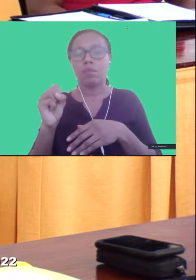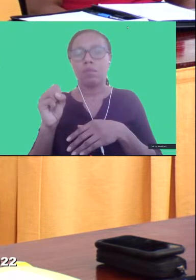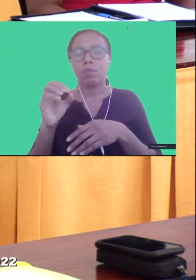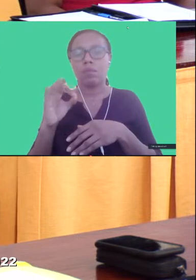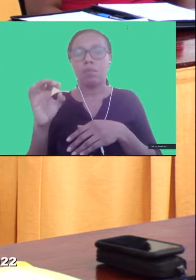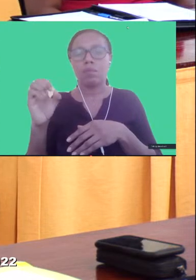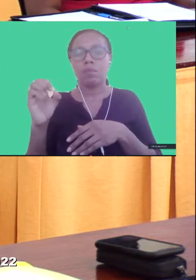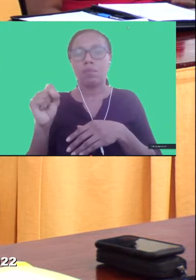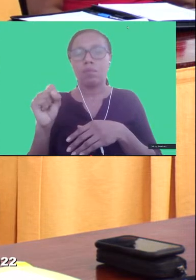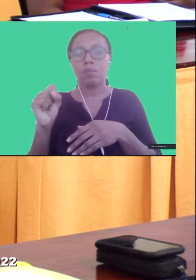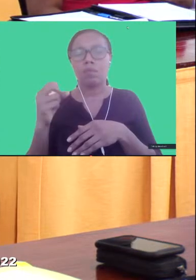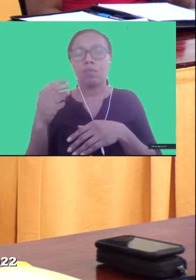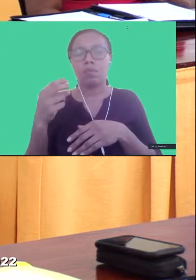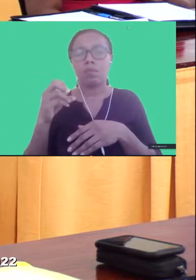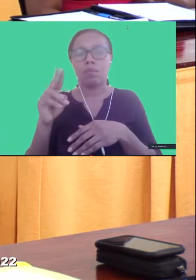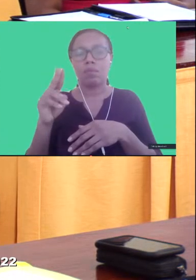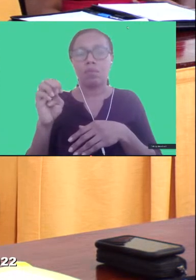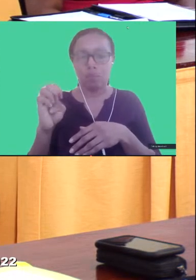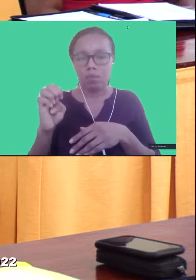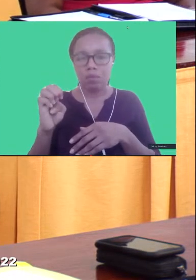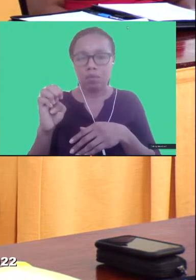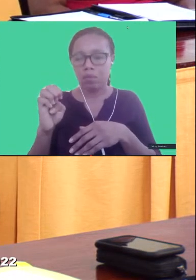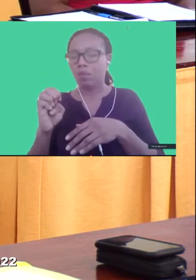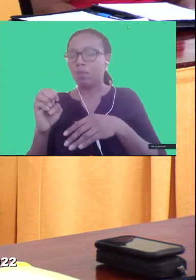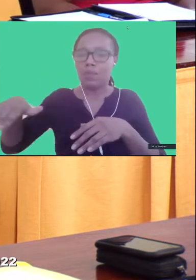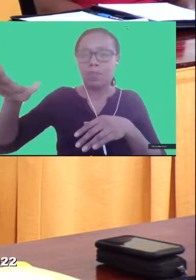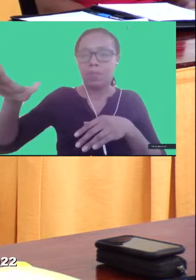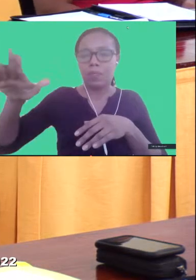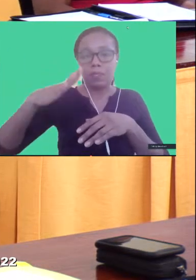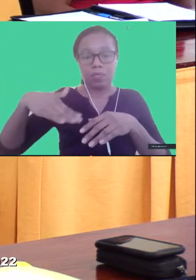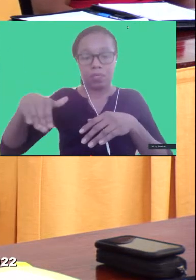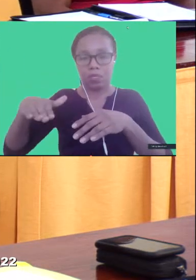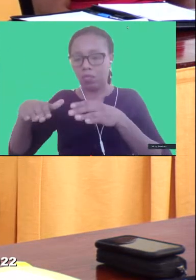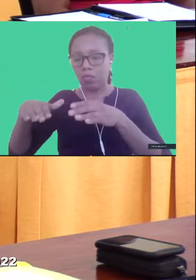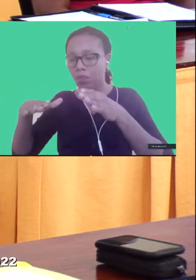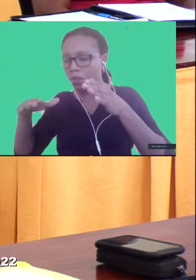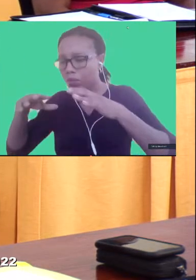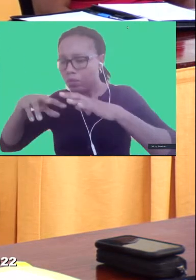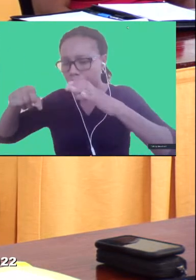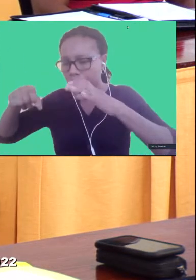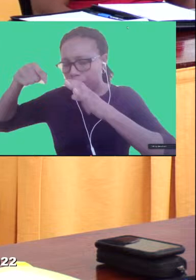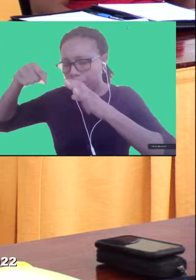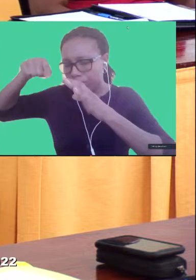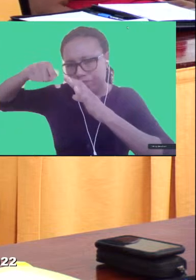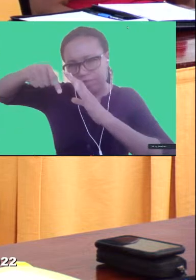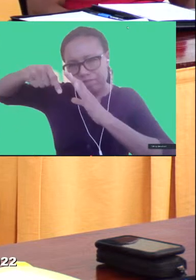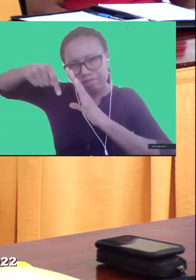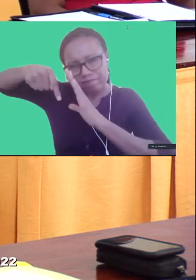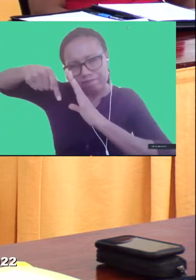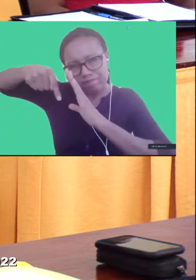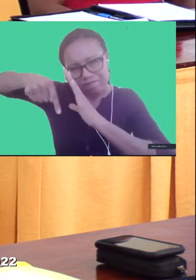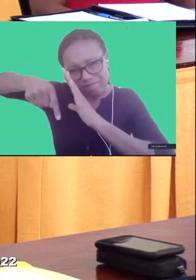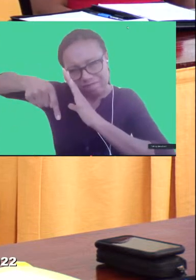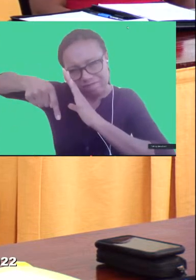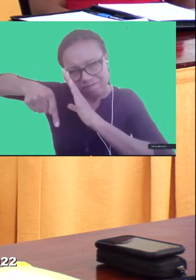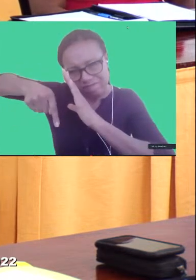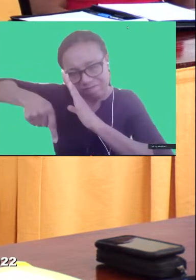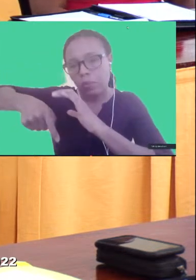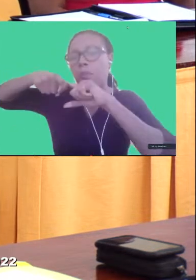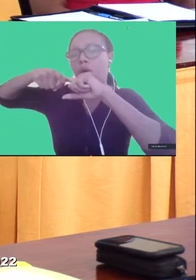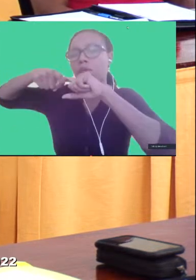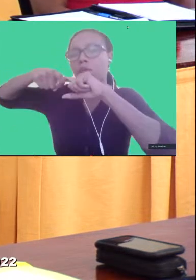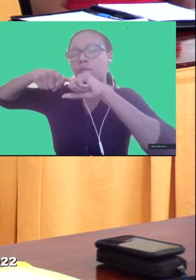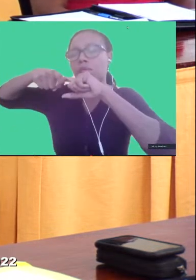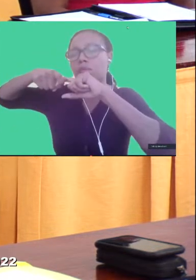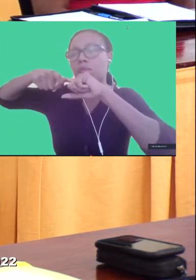a unitization agreement between the government of the Republic of Trinidad and Tobago and the government of Barbados, which would have been sometime